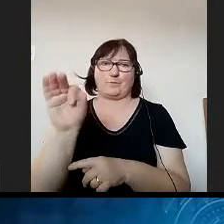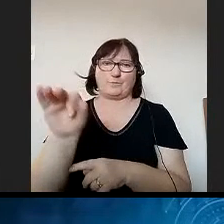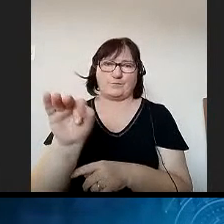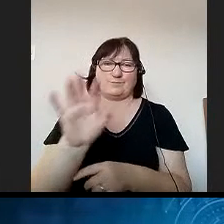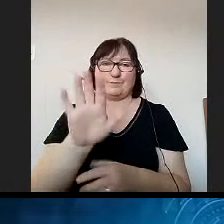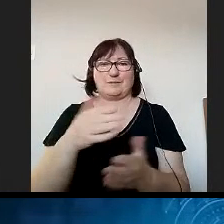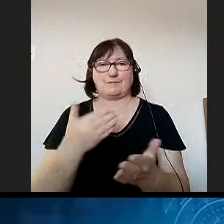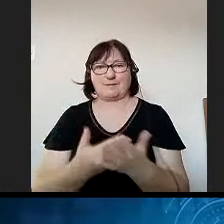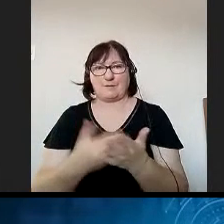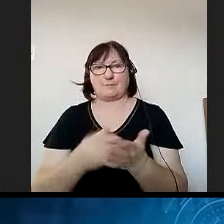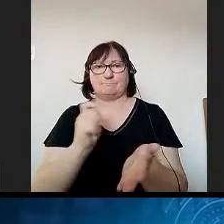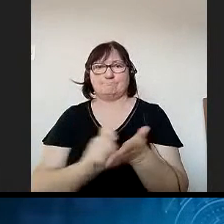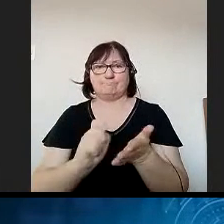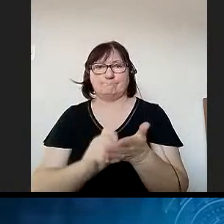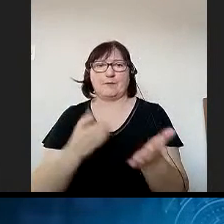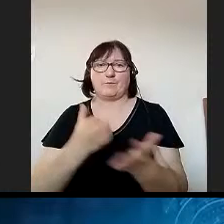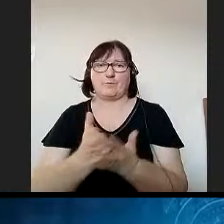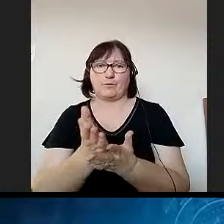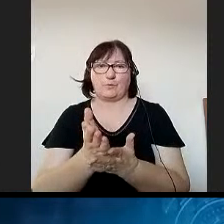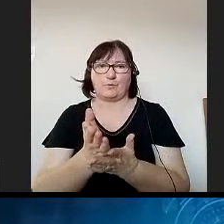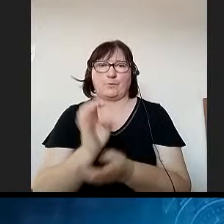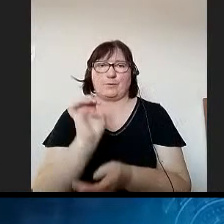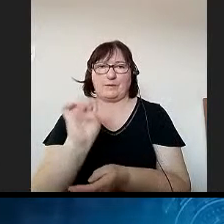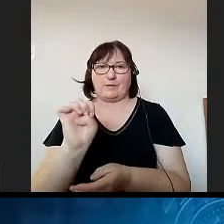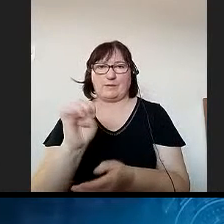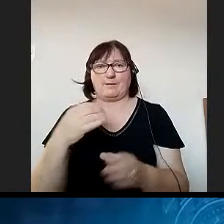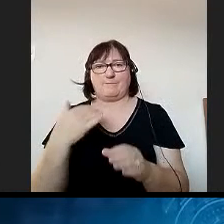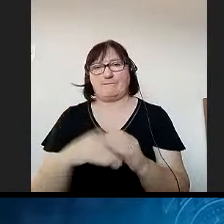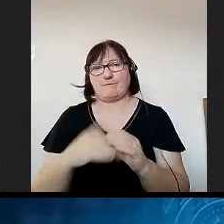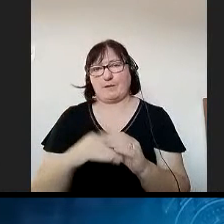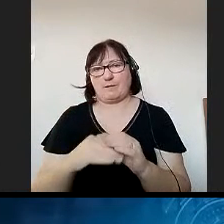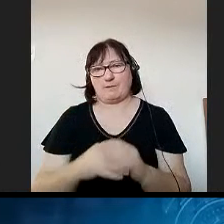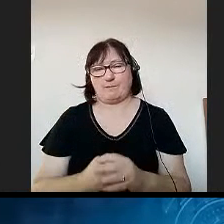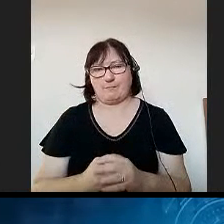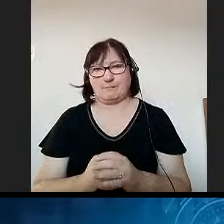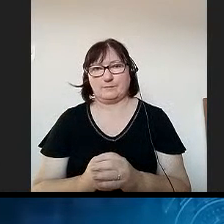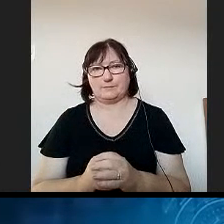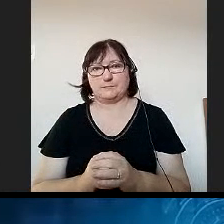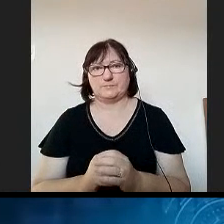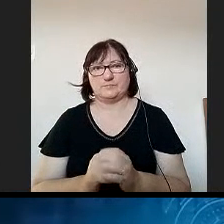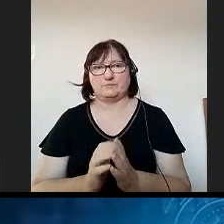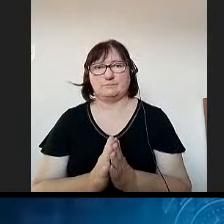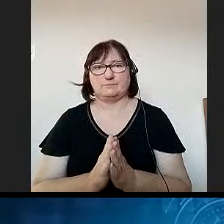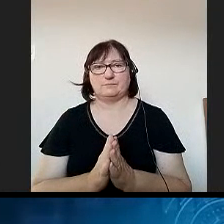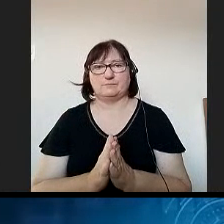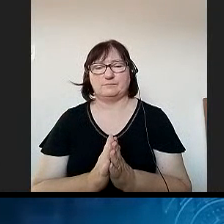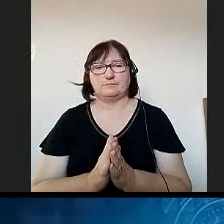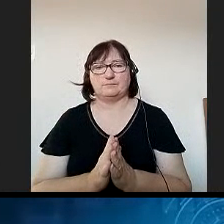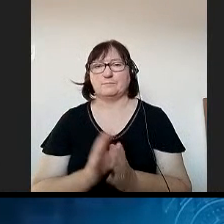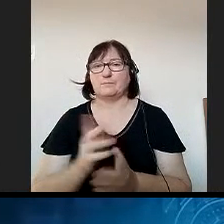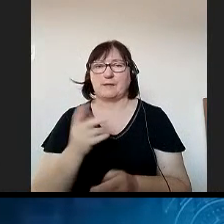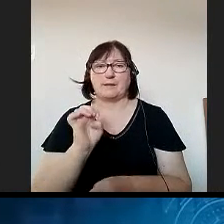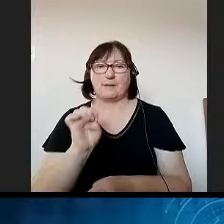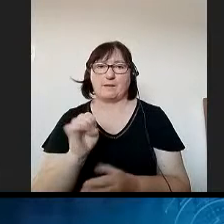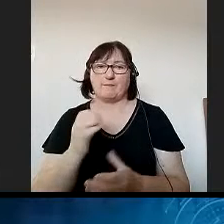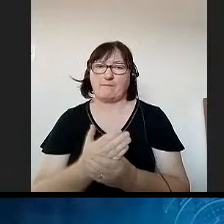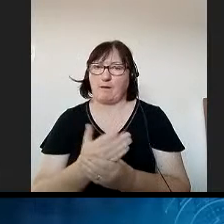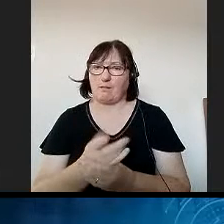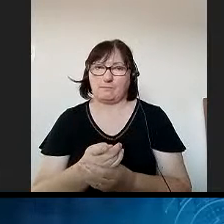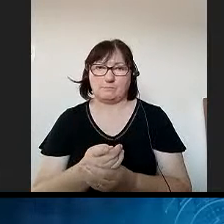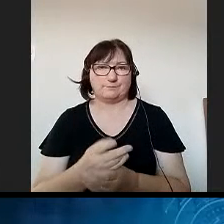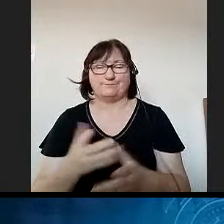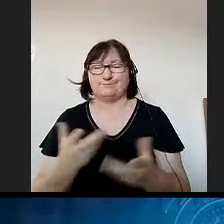through e-filing. So to be brief, no, the e-filing does not have provision for application for